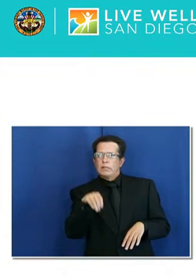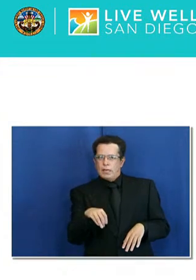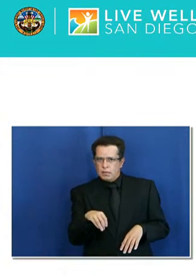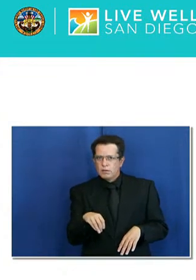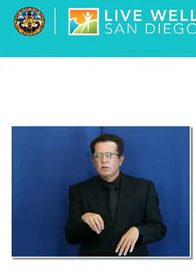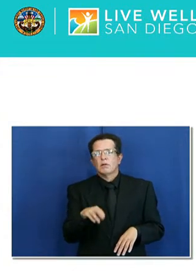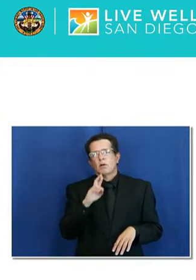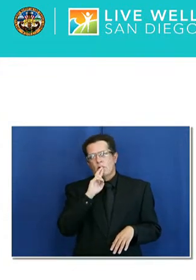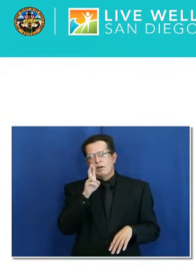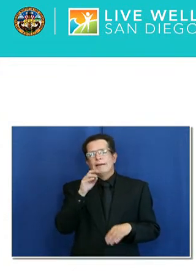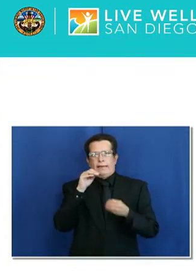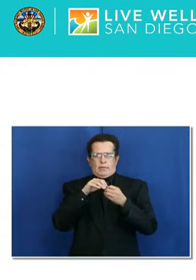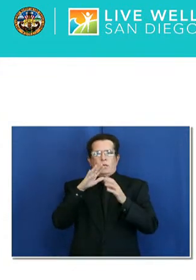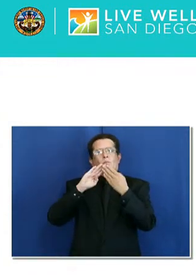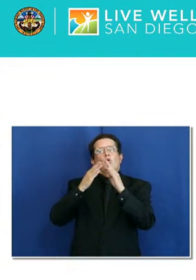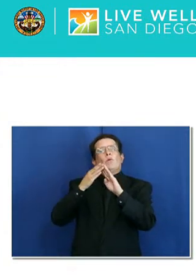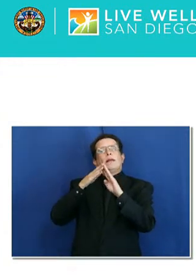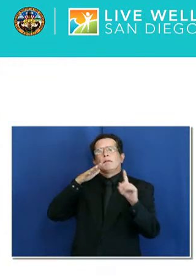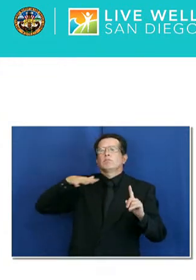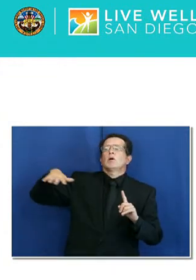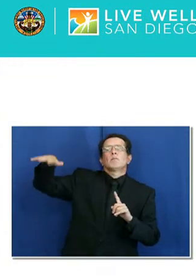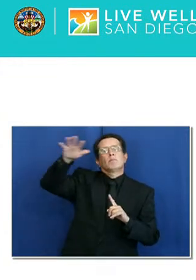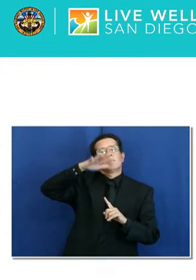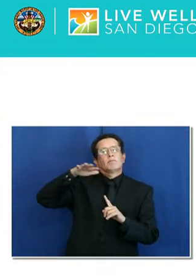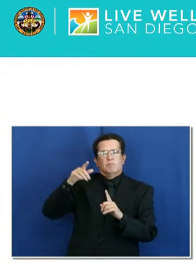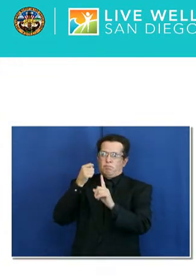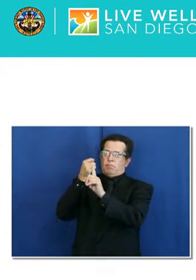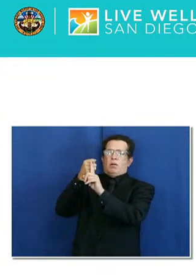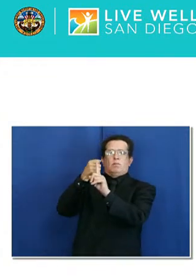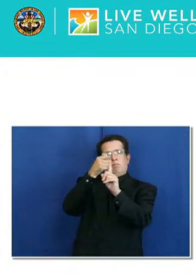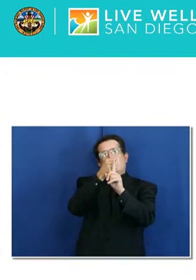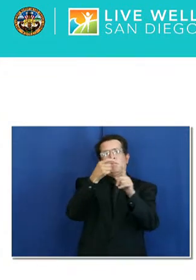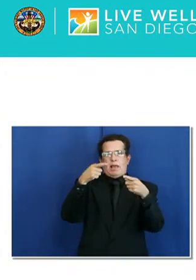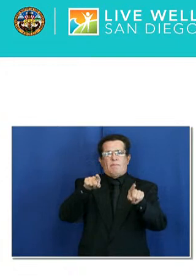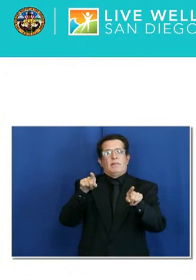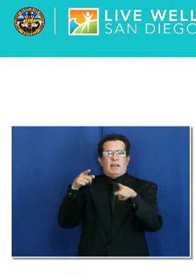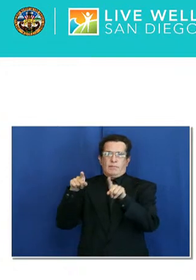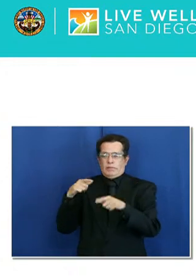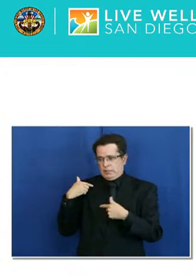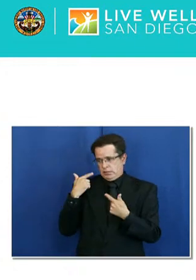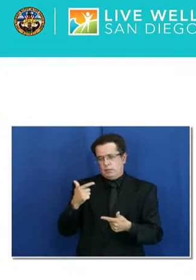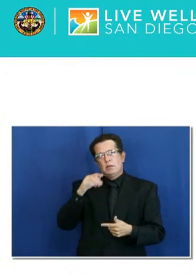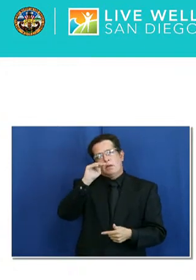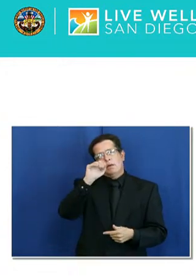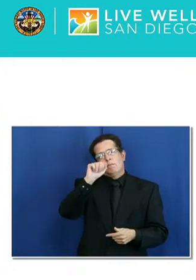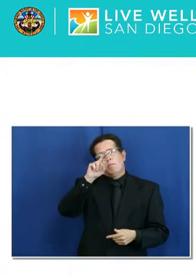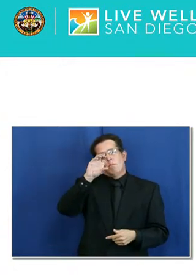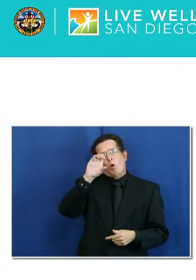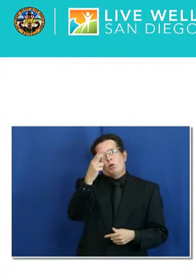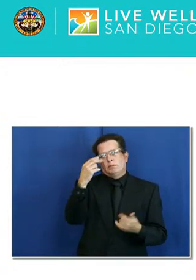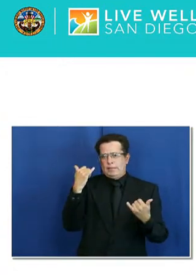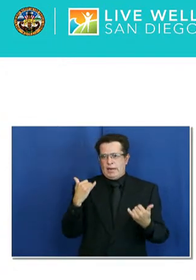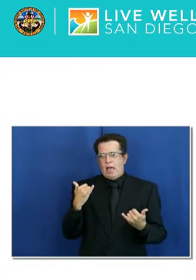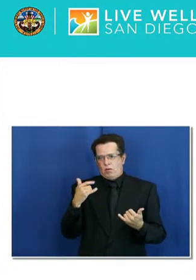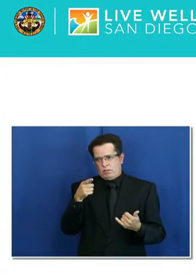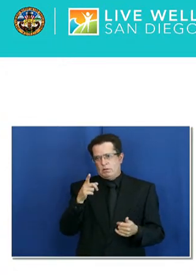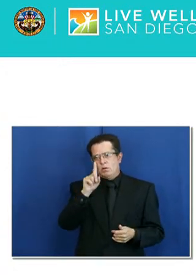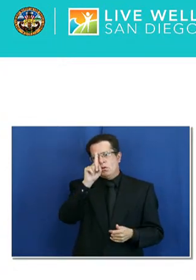existing are in community setting locations. And since March, the total community outbreaks have